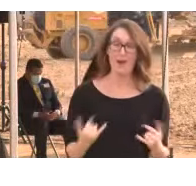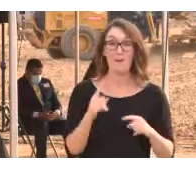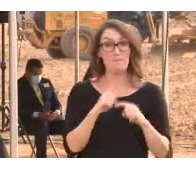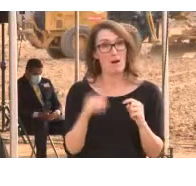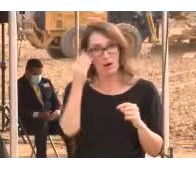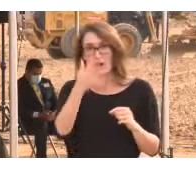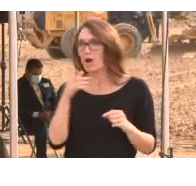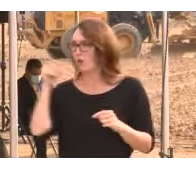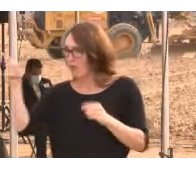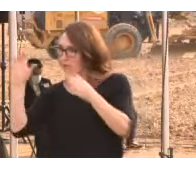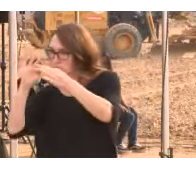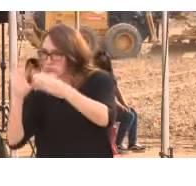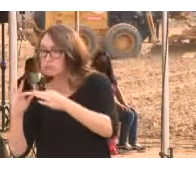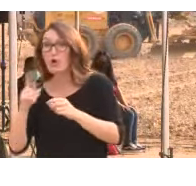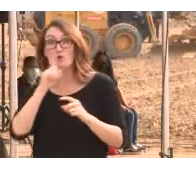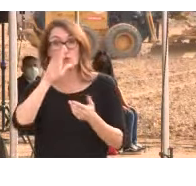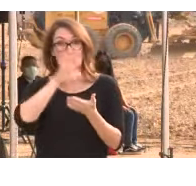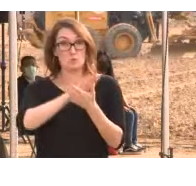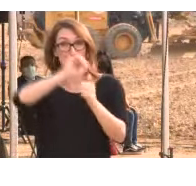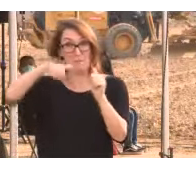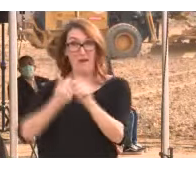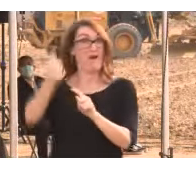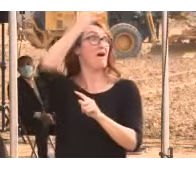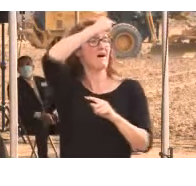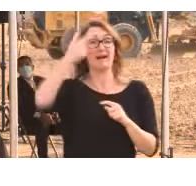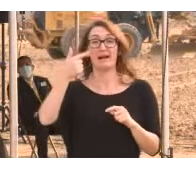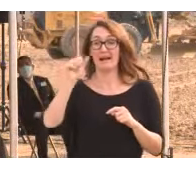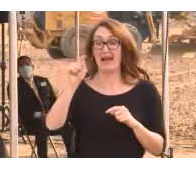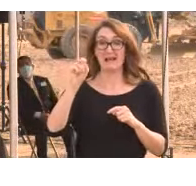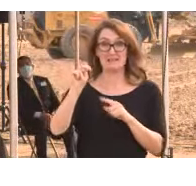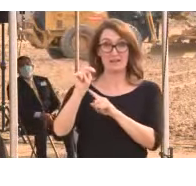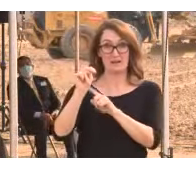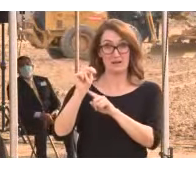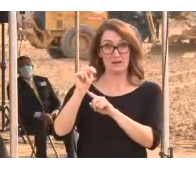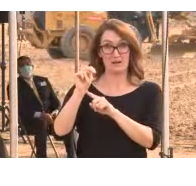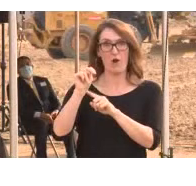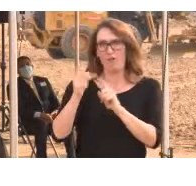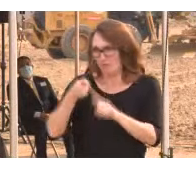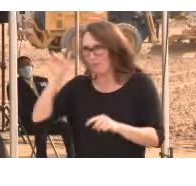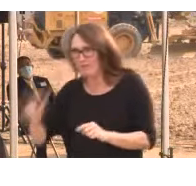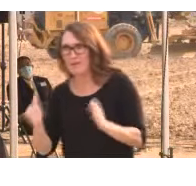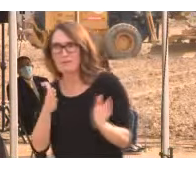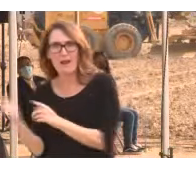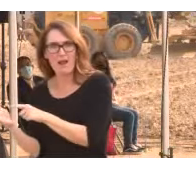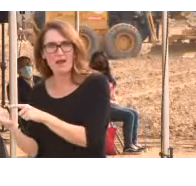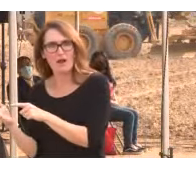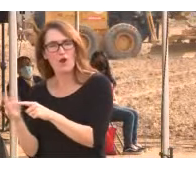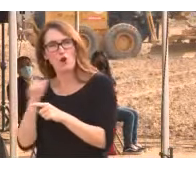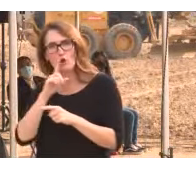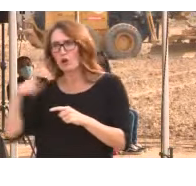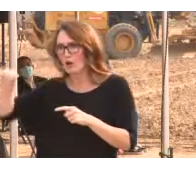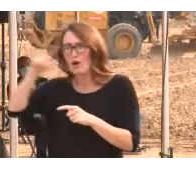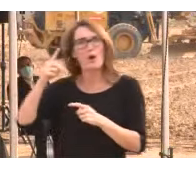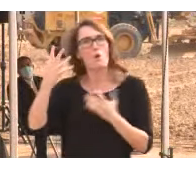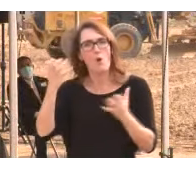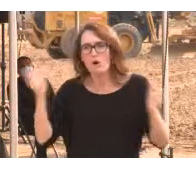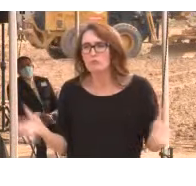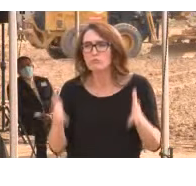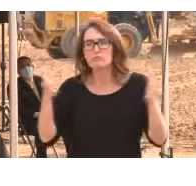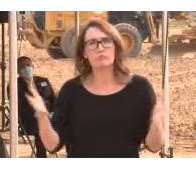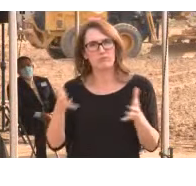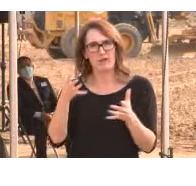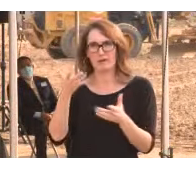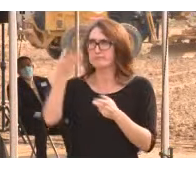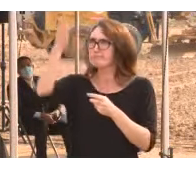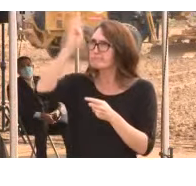the school behind me, Gaston, that was came out of that plan. Promoting faith-based and